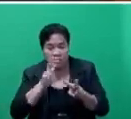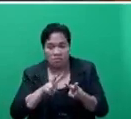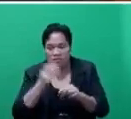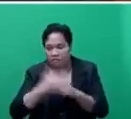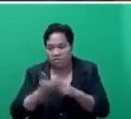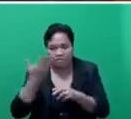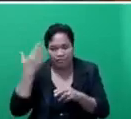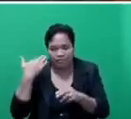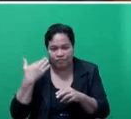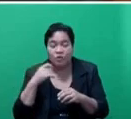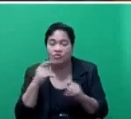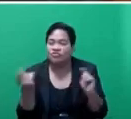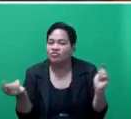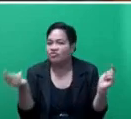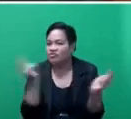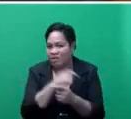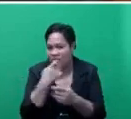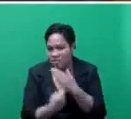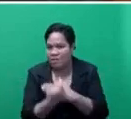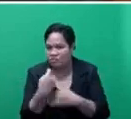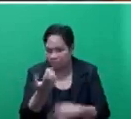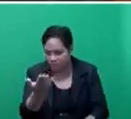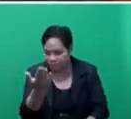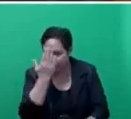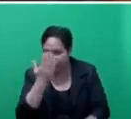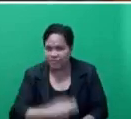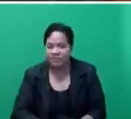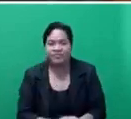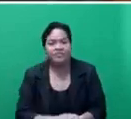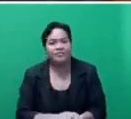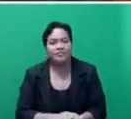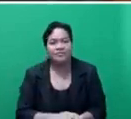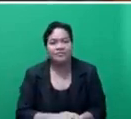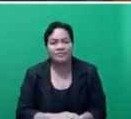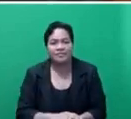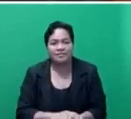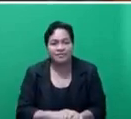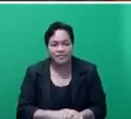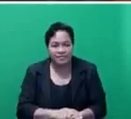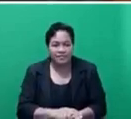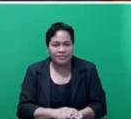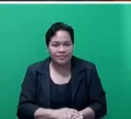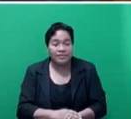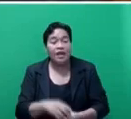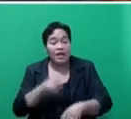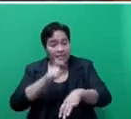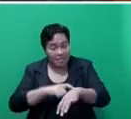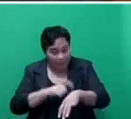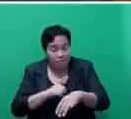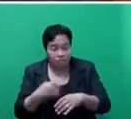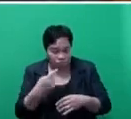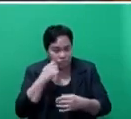this country. Change is coming. Honourable Speaker, change is coming. And Honourable Speaker, the time is coming.